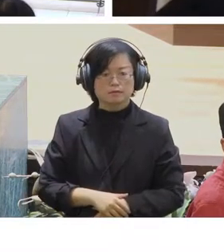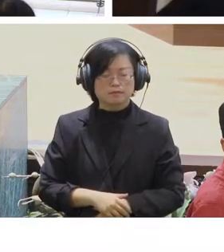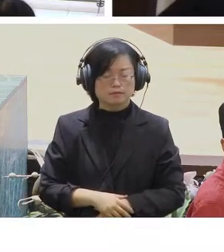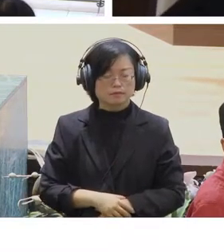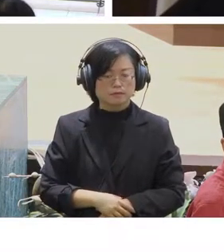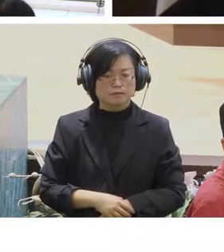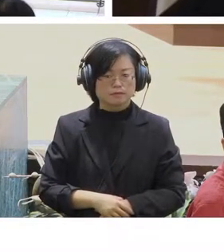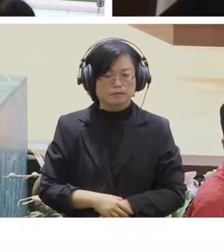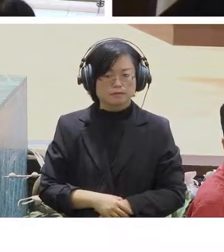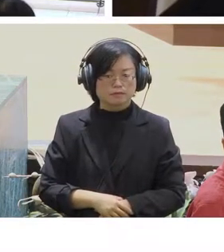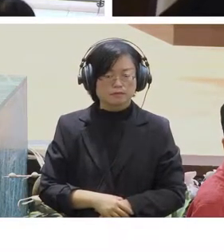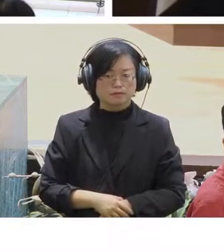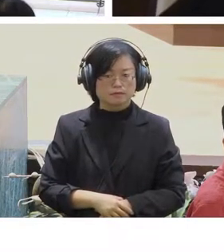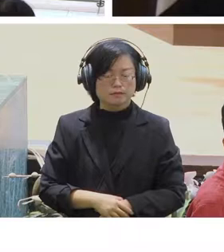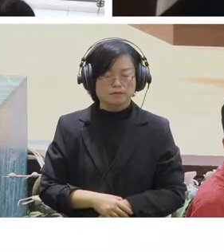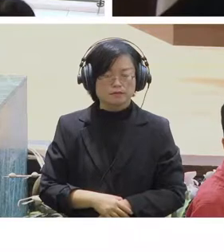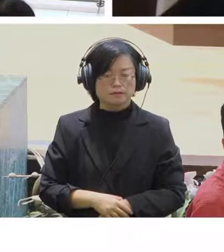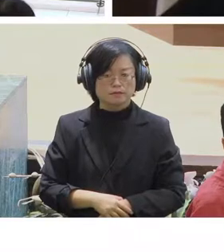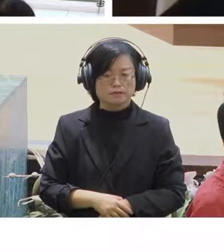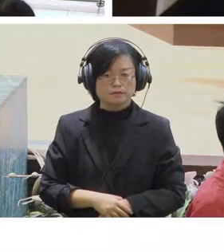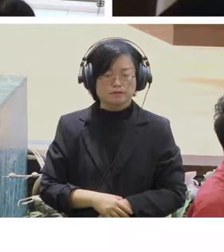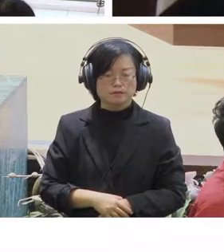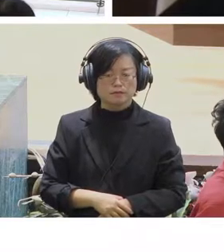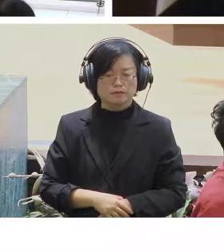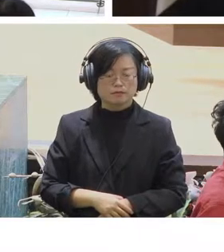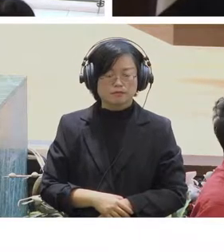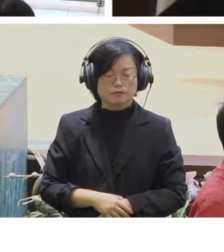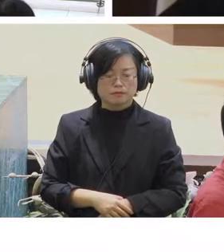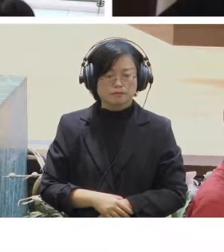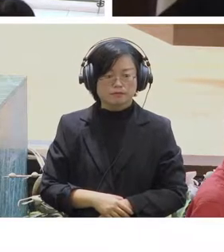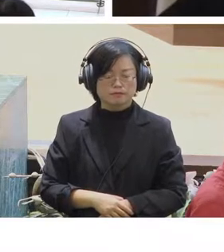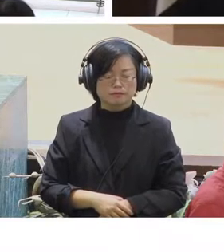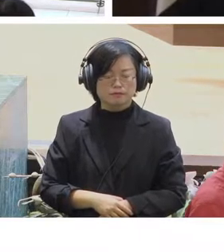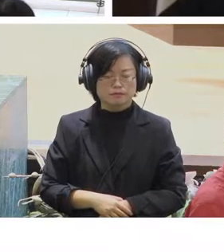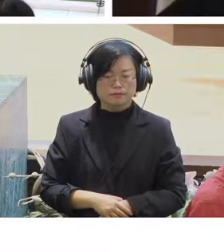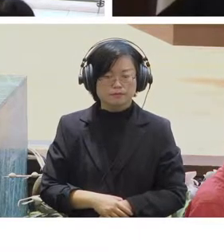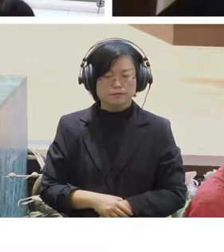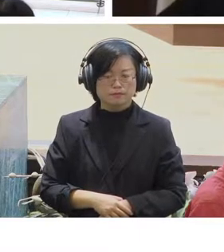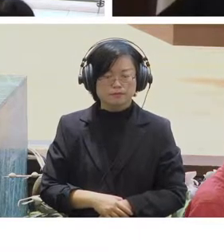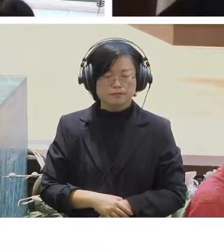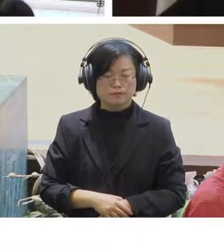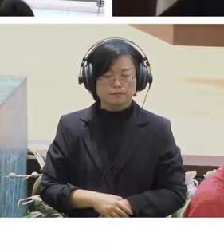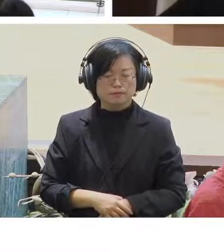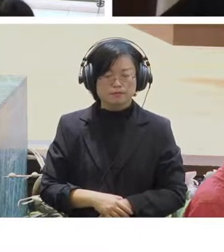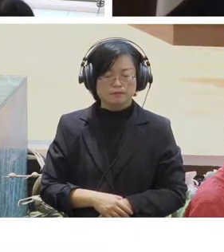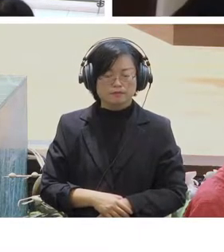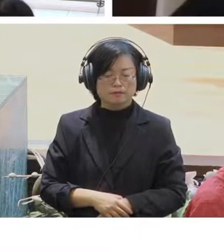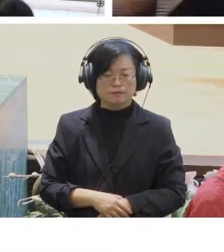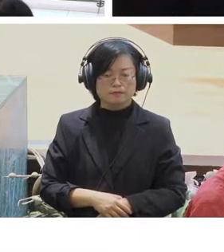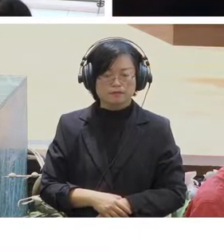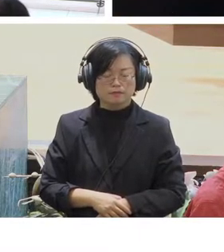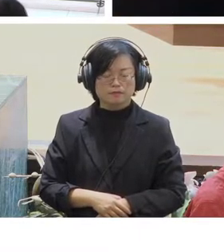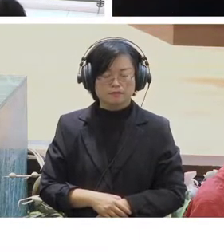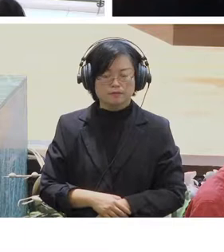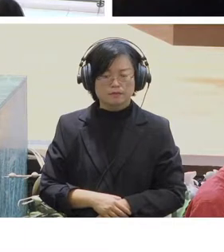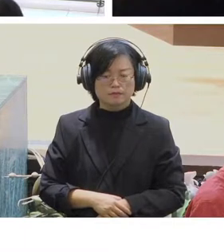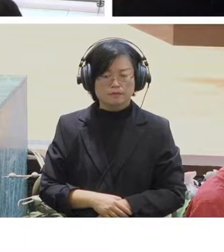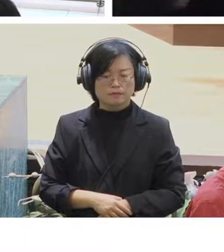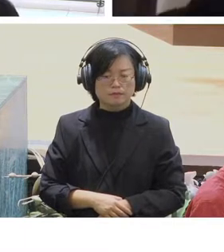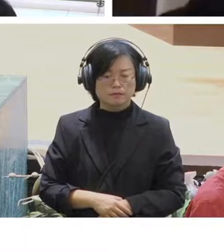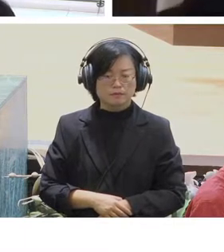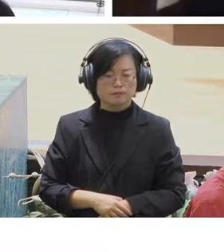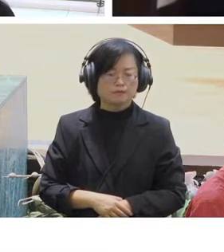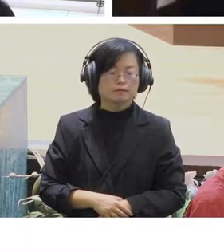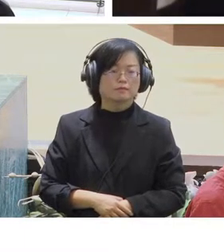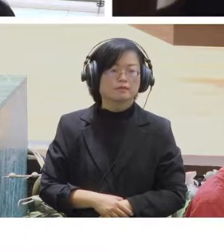through which the people, the citizens can access the internet. Coming to the second question, which is